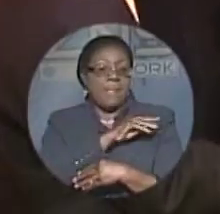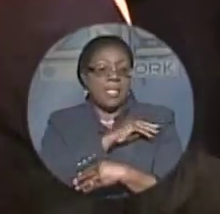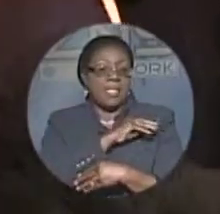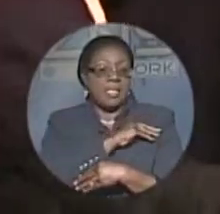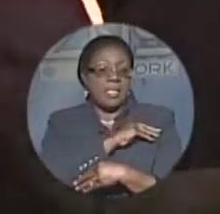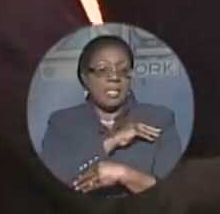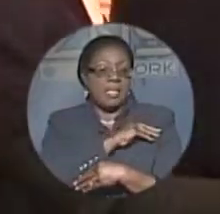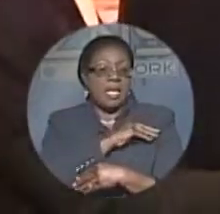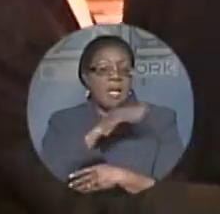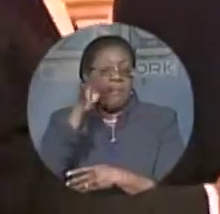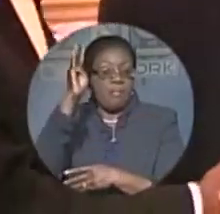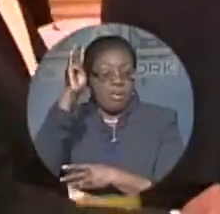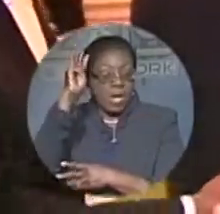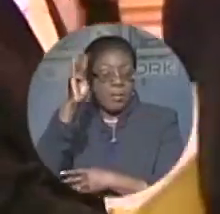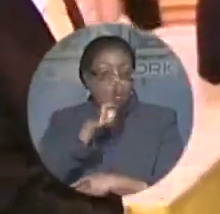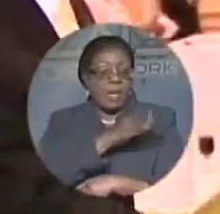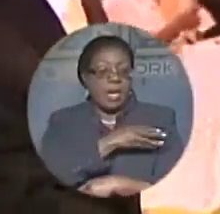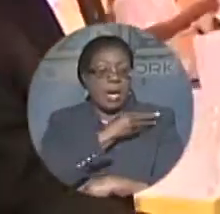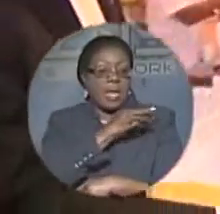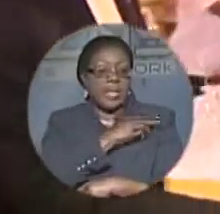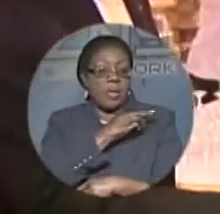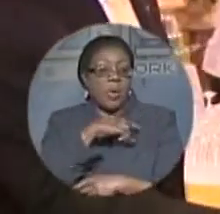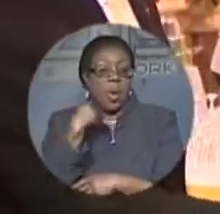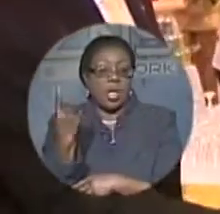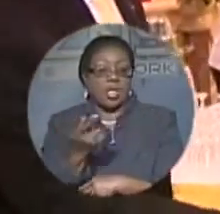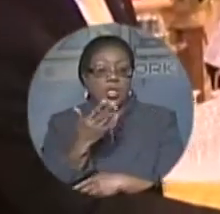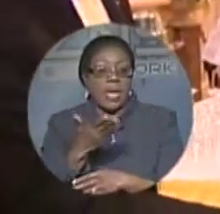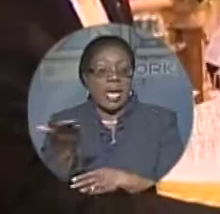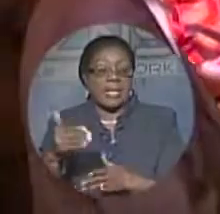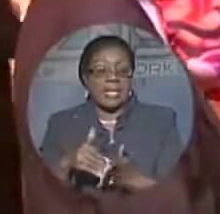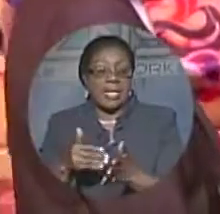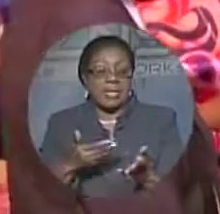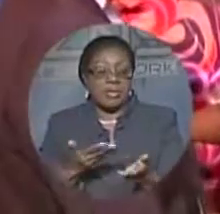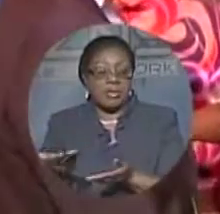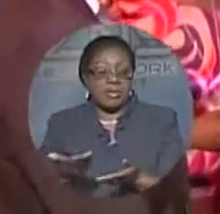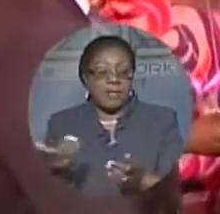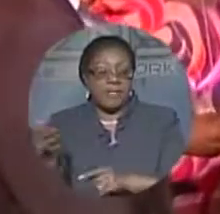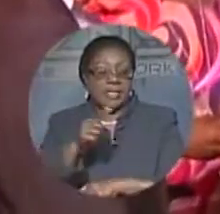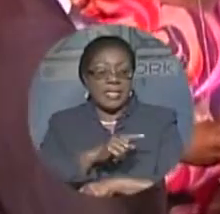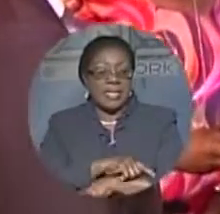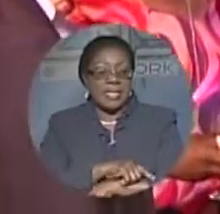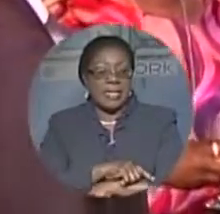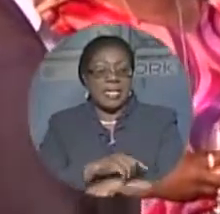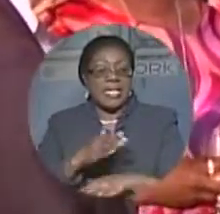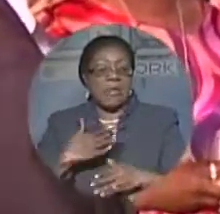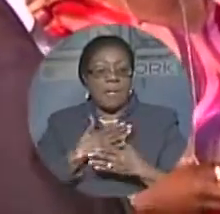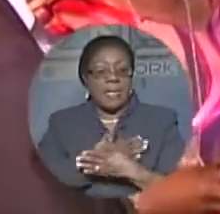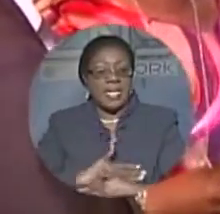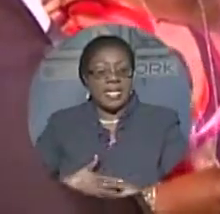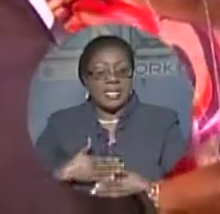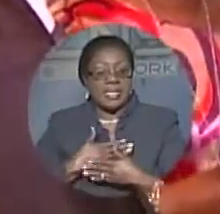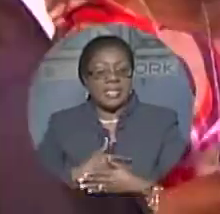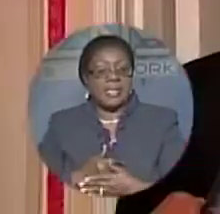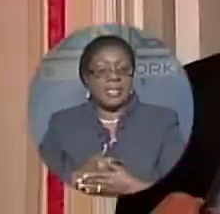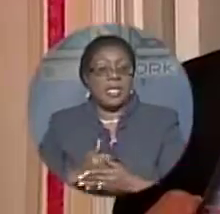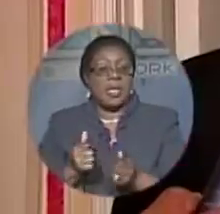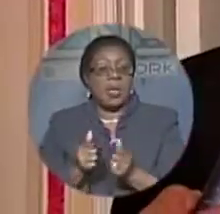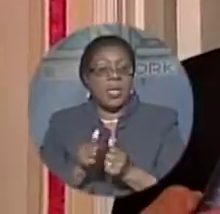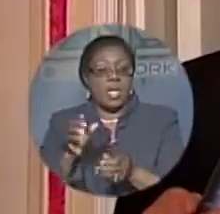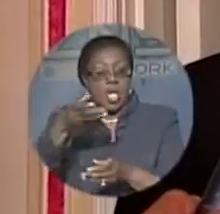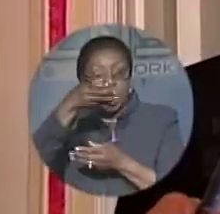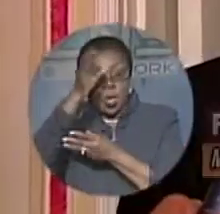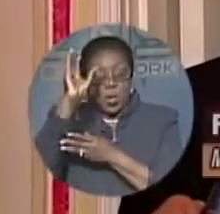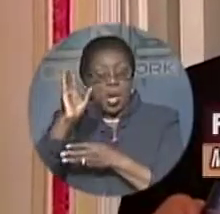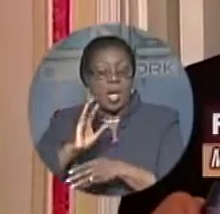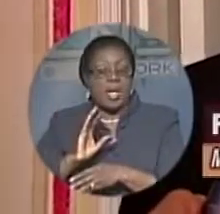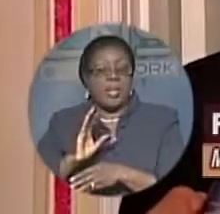National Alliance leader Branfield McCartney were also at that reception and say they're pleased with relations with Cuba. They're our neighbor,